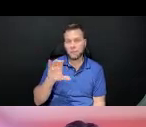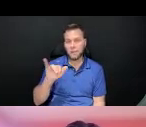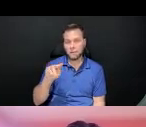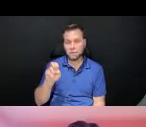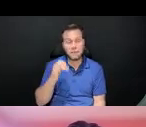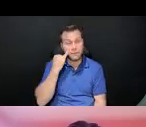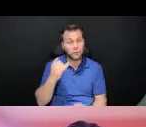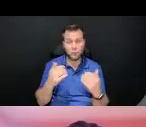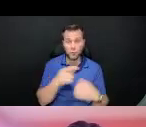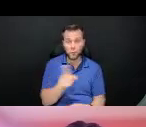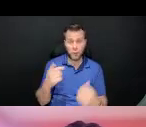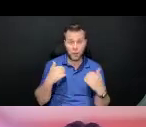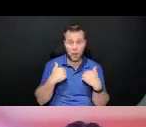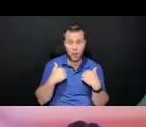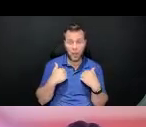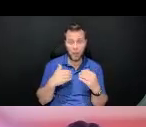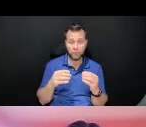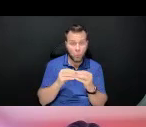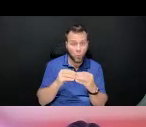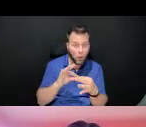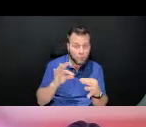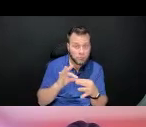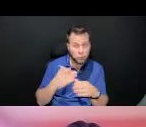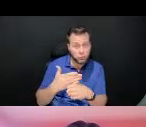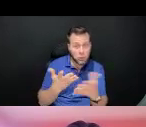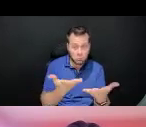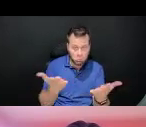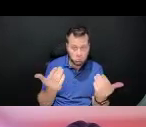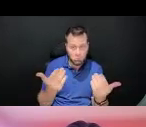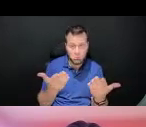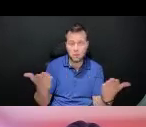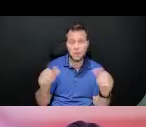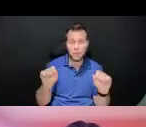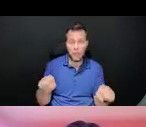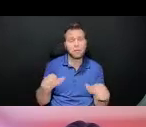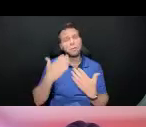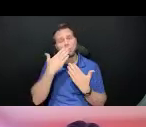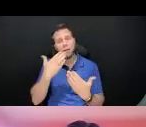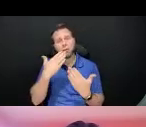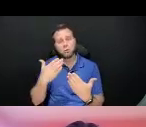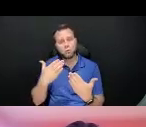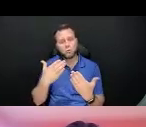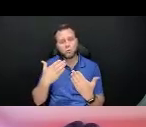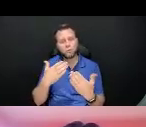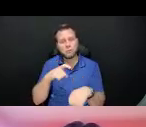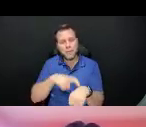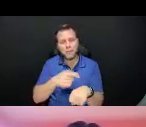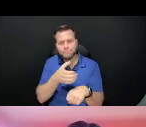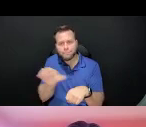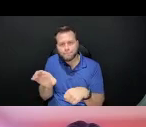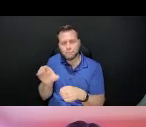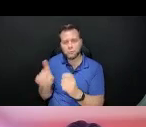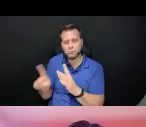share. Really appreciate people taking their time to be here today. We hope that the information was helpful as you're